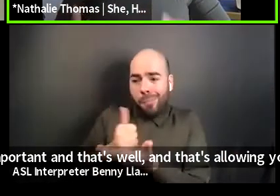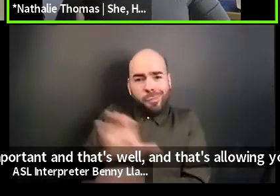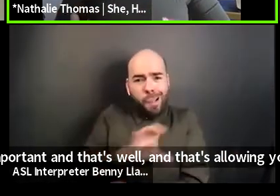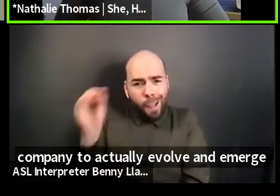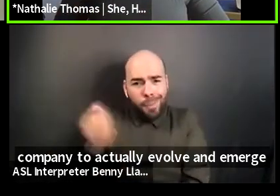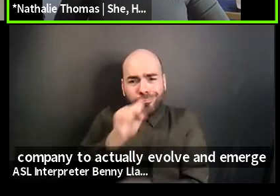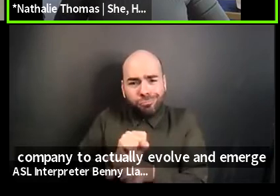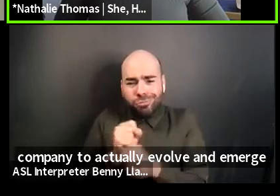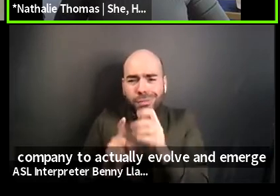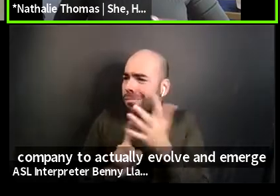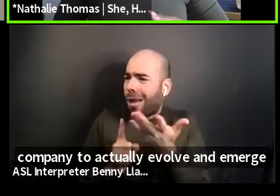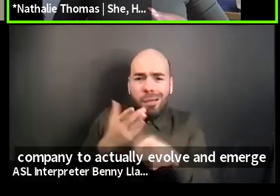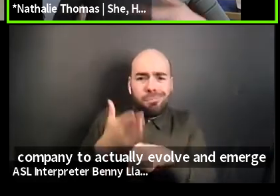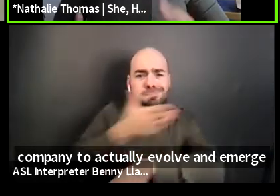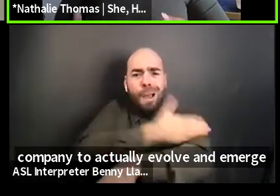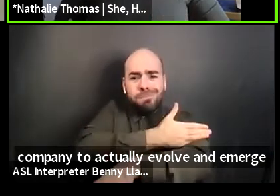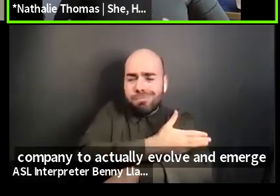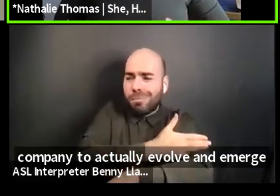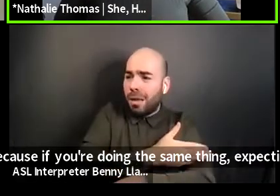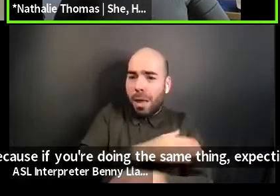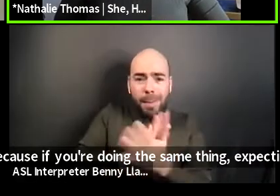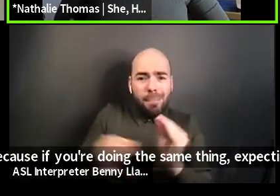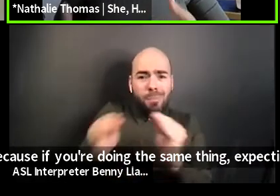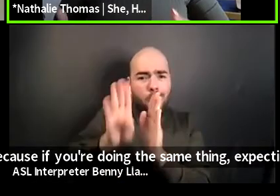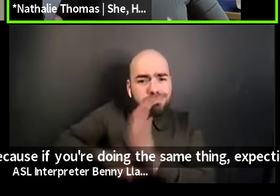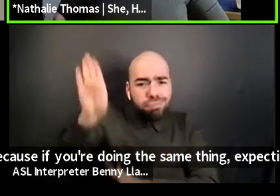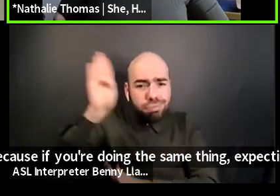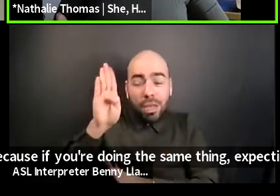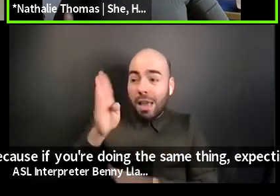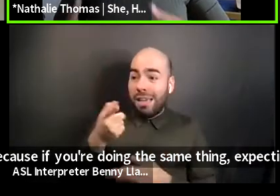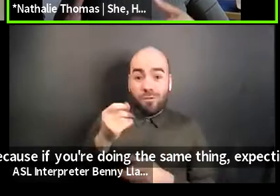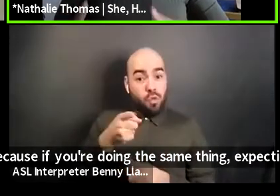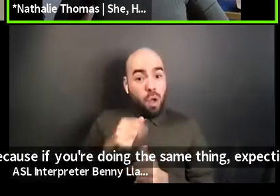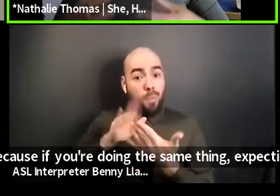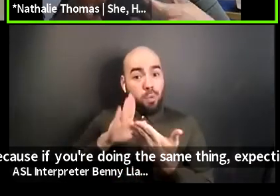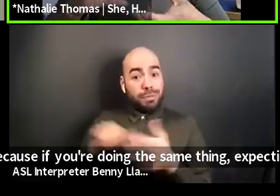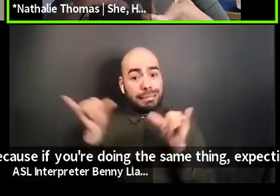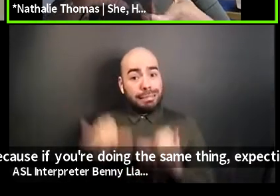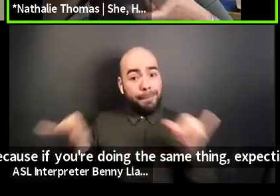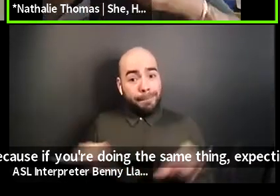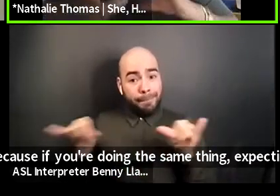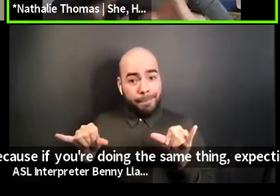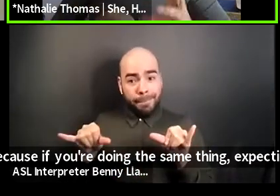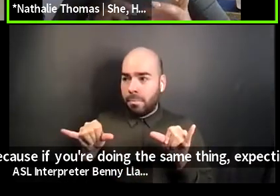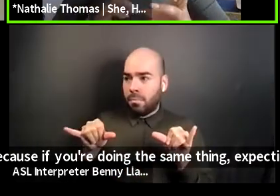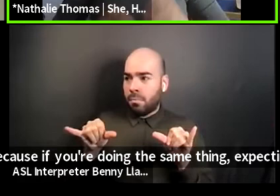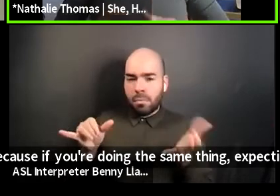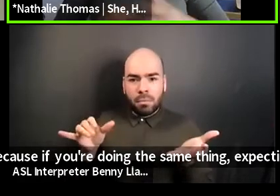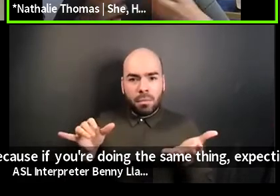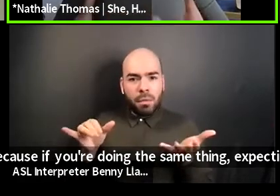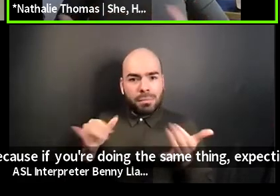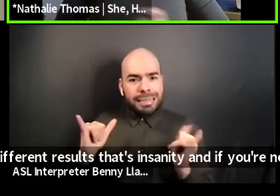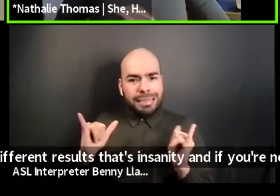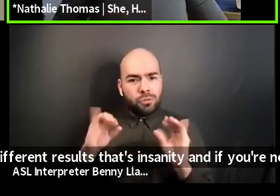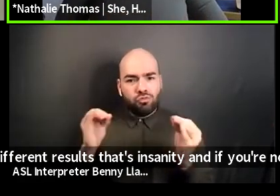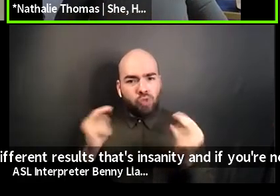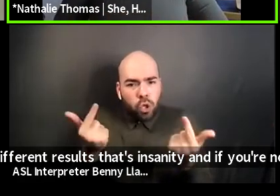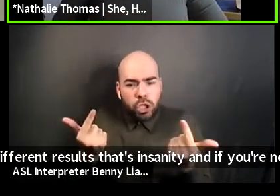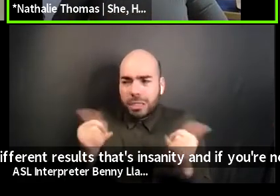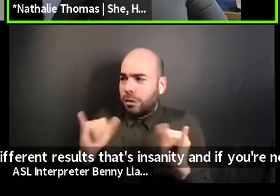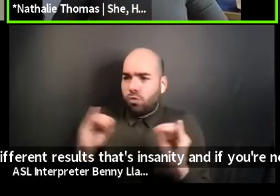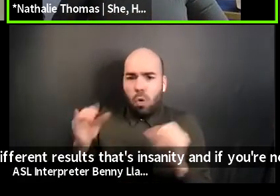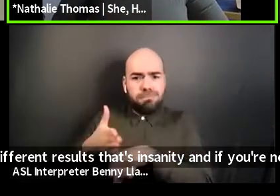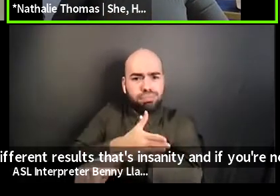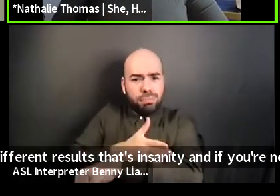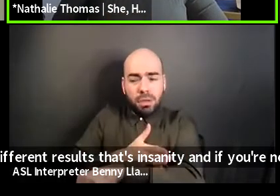doing the same thing, expecting different results, that's insanity. And if you're not generative, then you might as well not